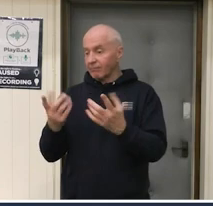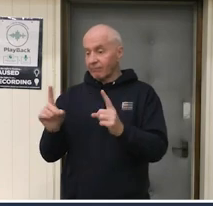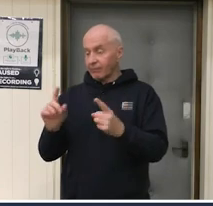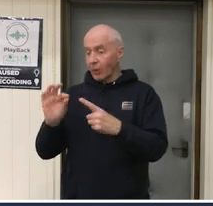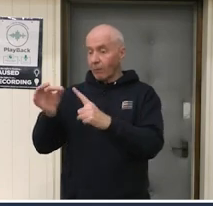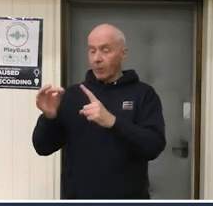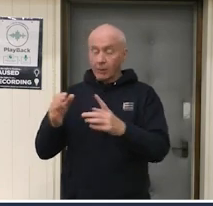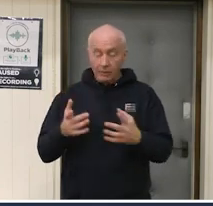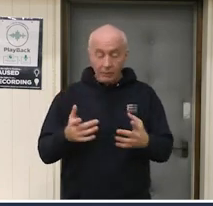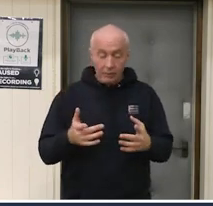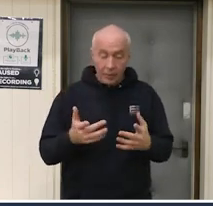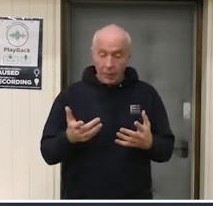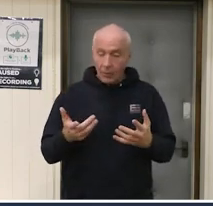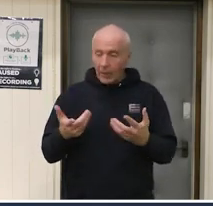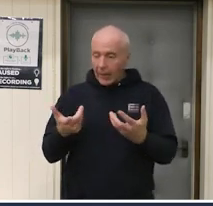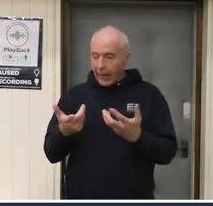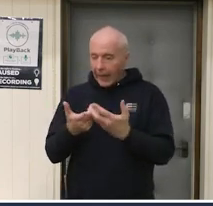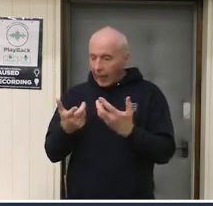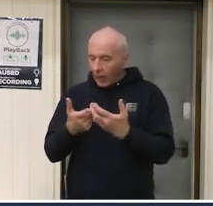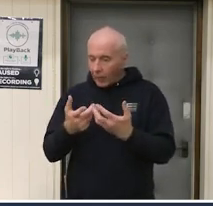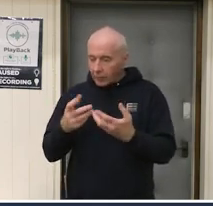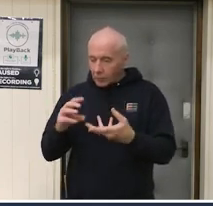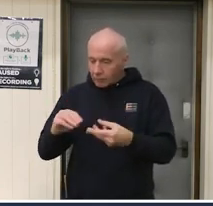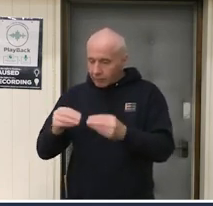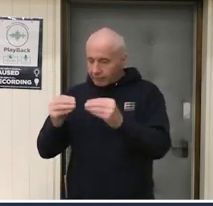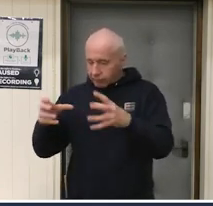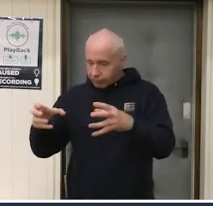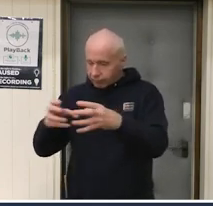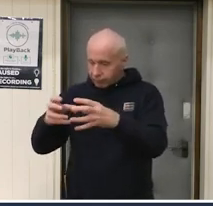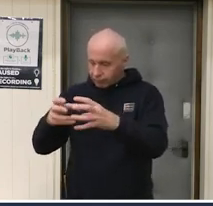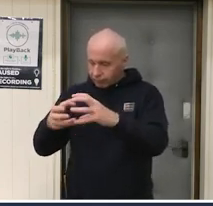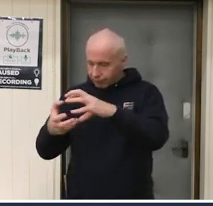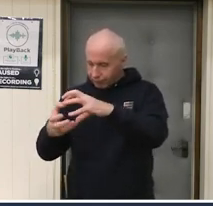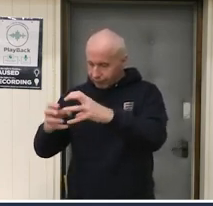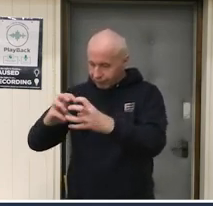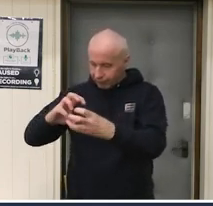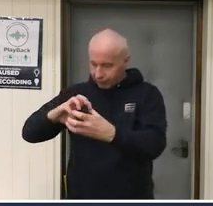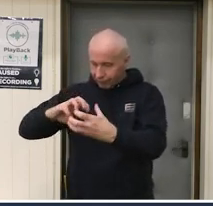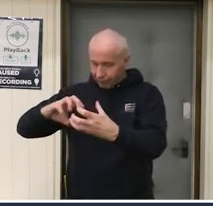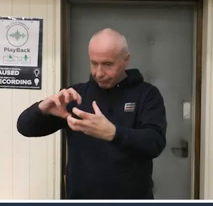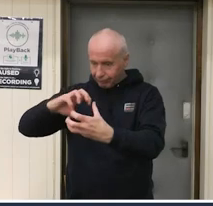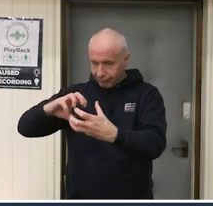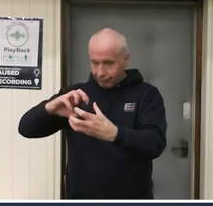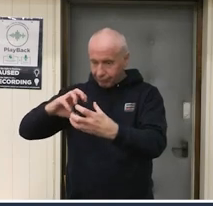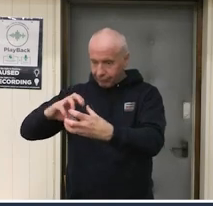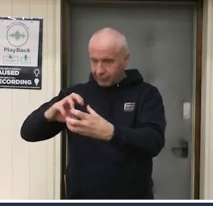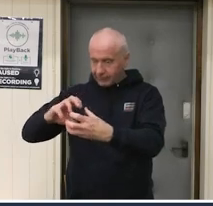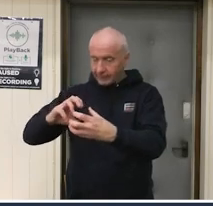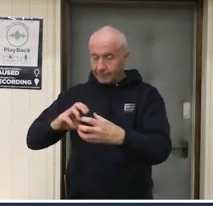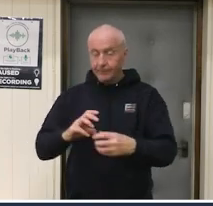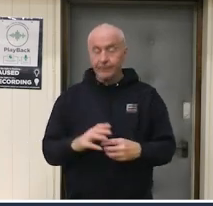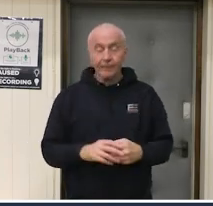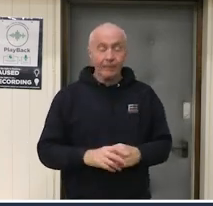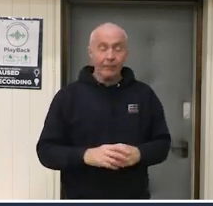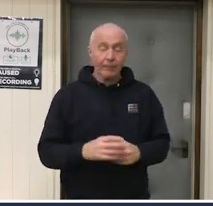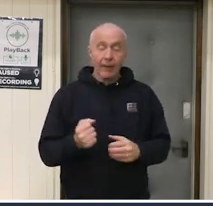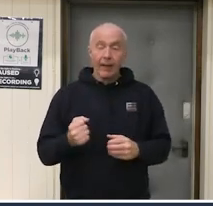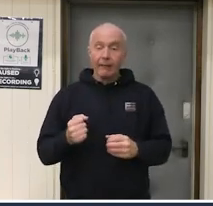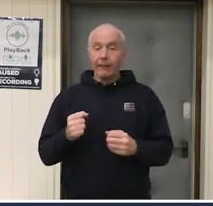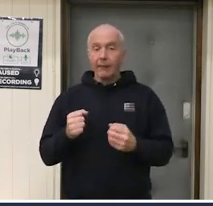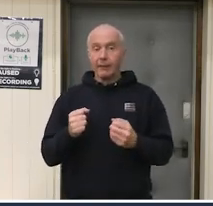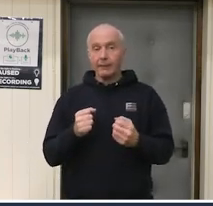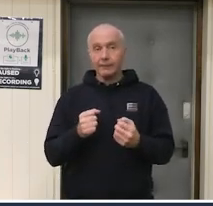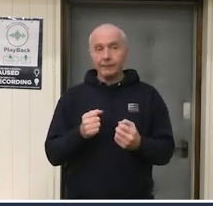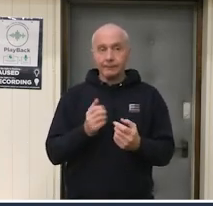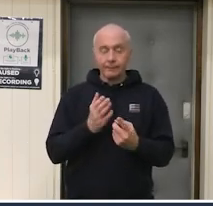put in? So there are sort of two main ways, let's say, of approaching this. You can keep